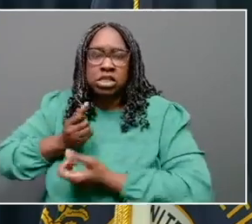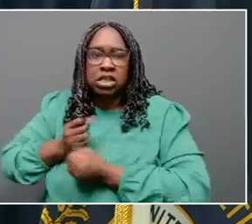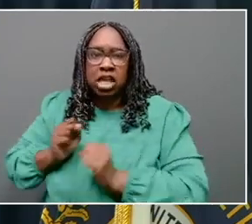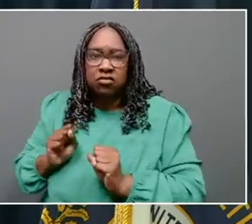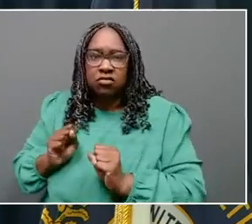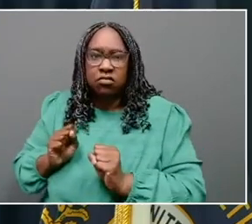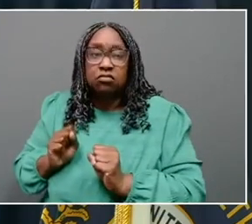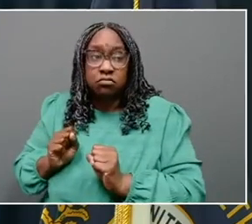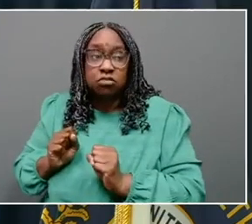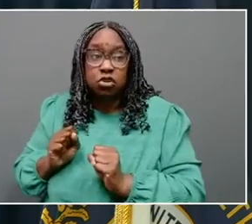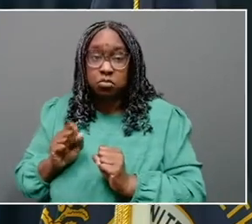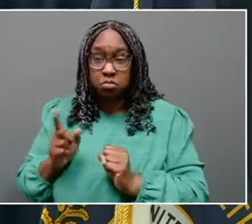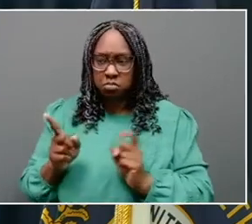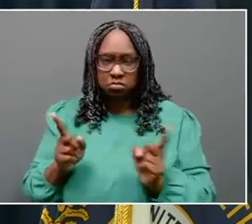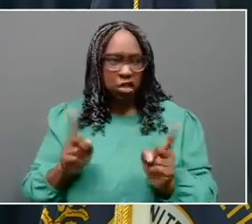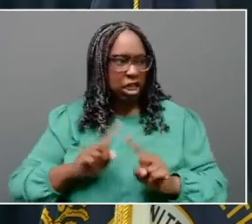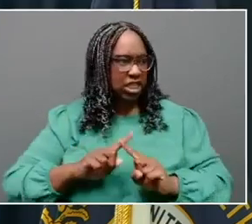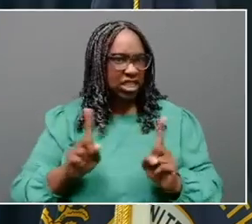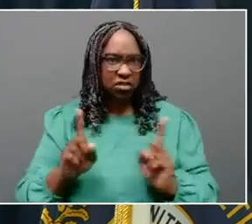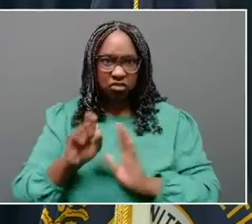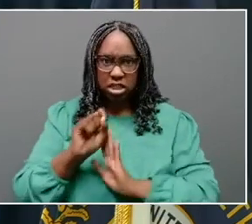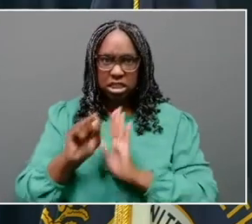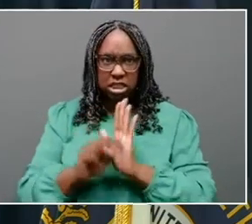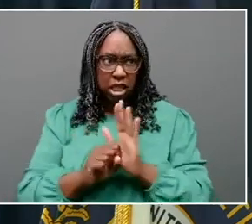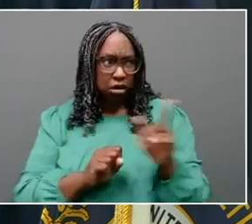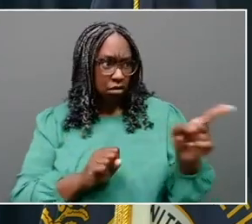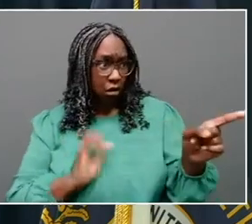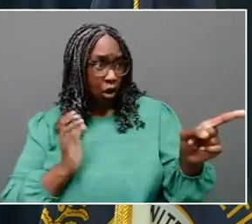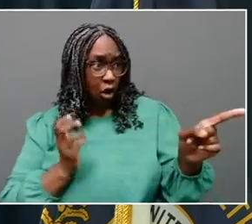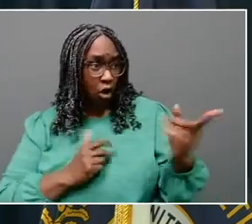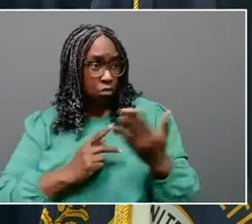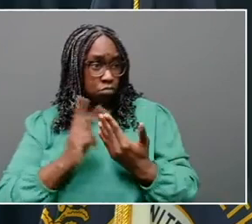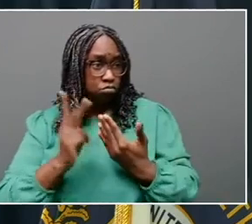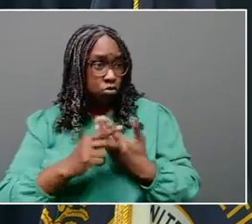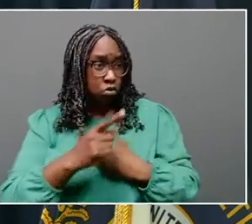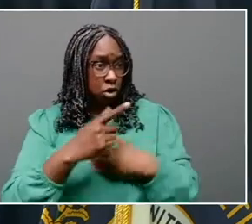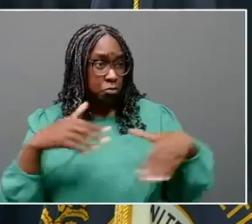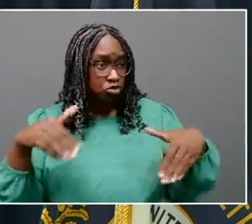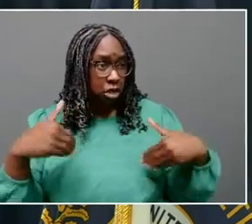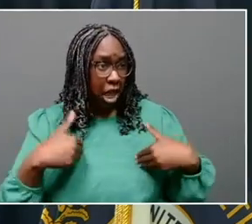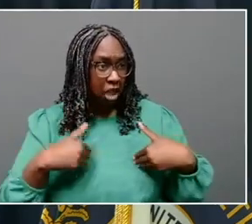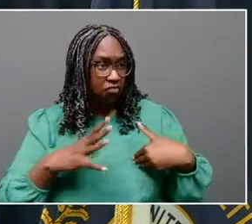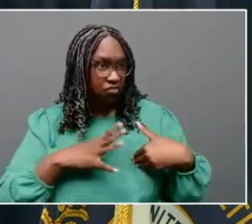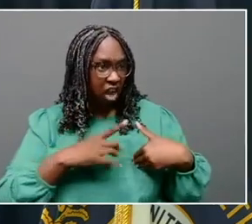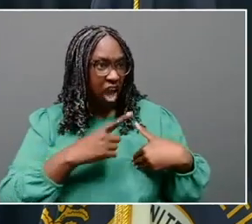easily join our program if they move here with a streamlined application process.